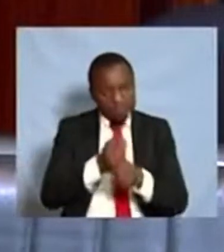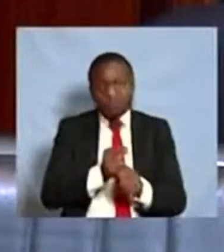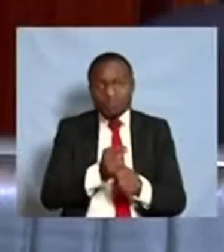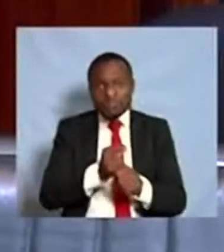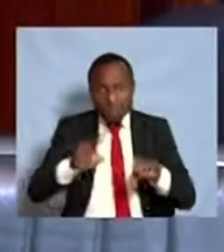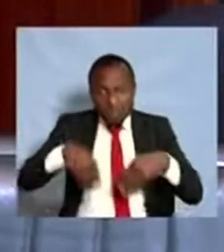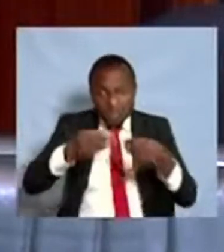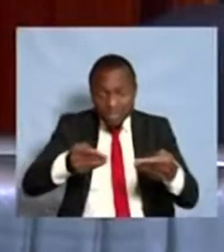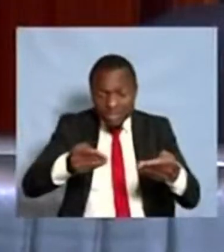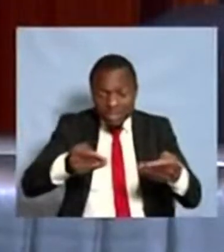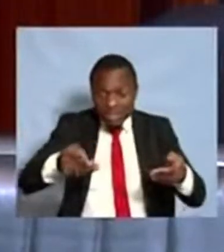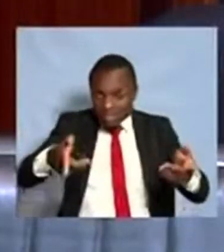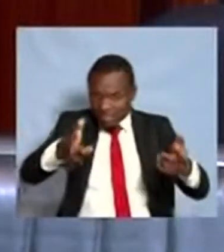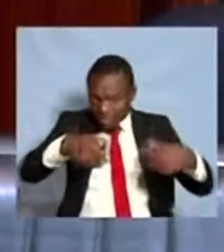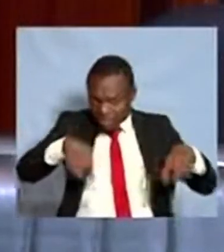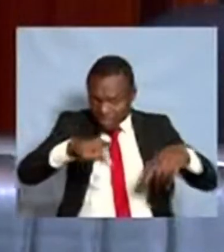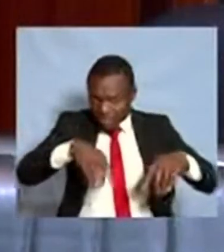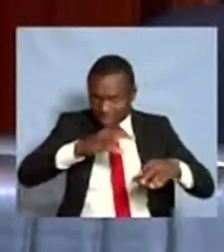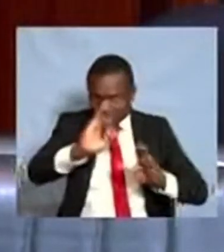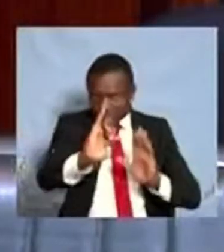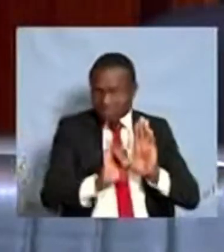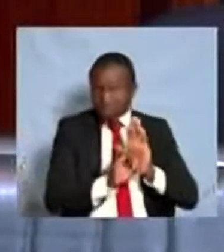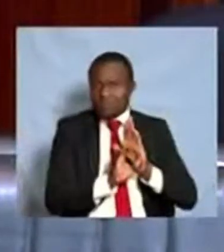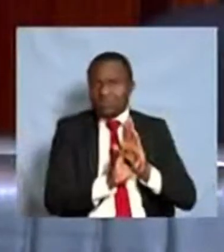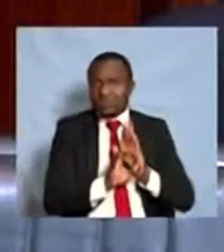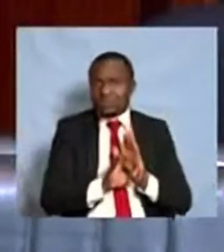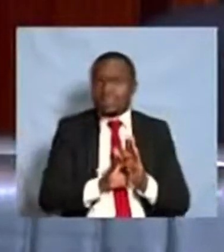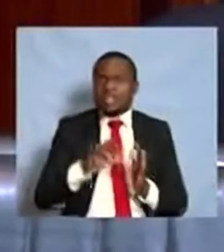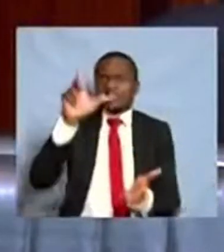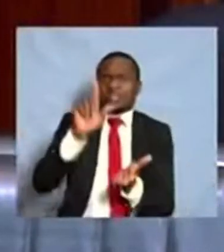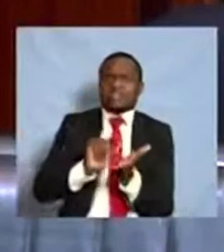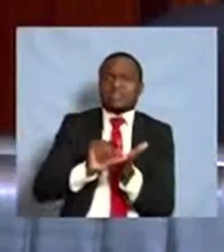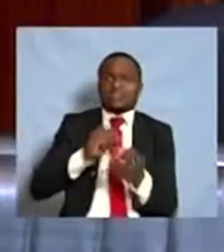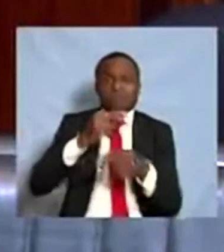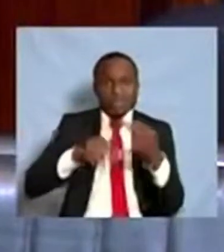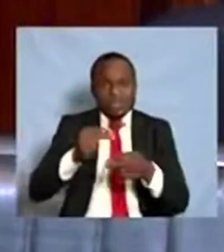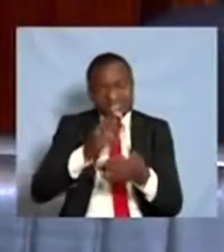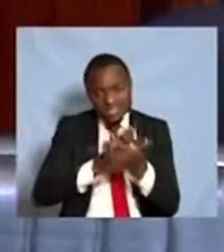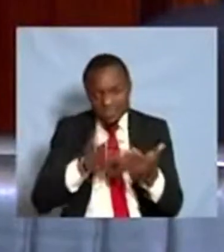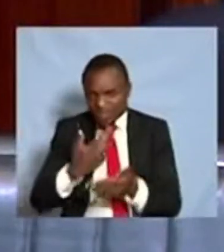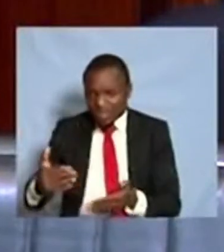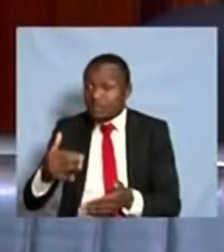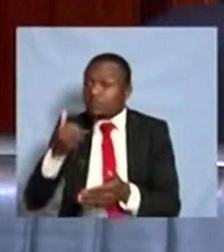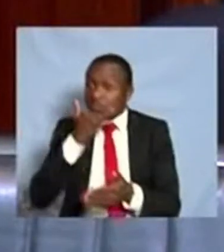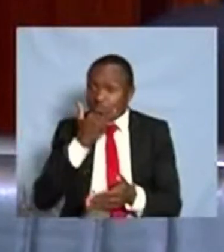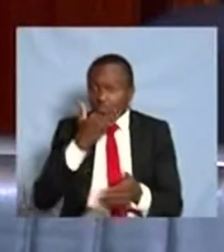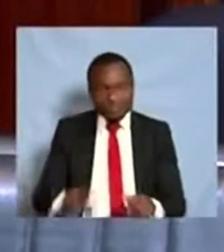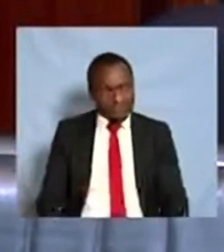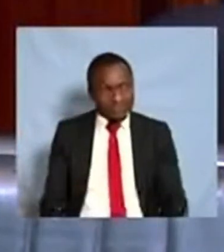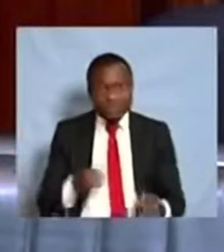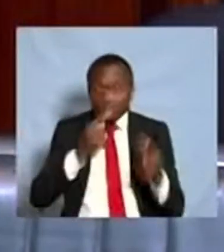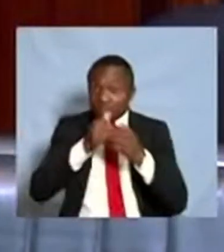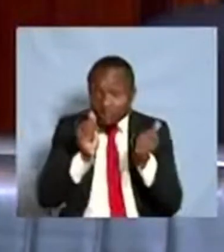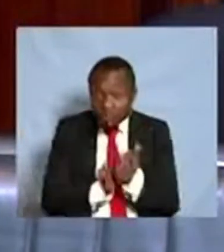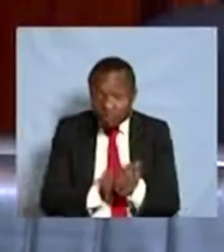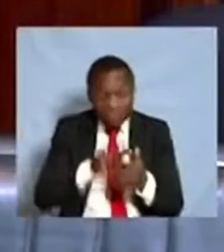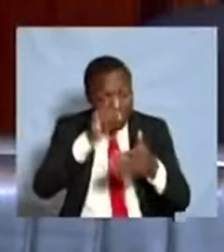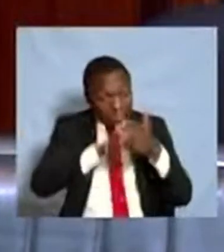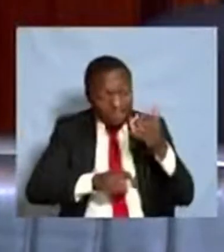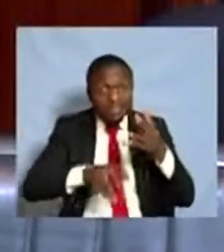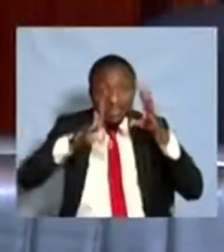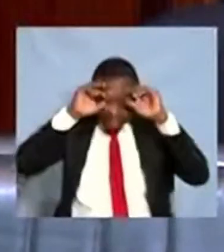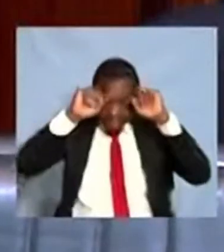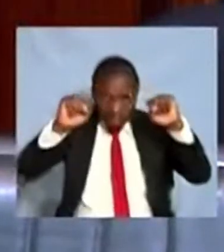those that we import are even fetching for cheaper price? Then there must be something wrong with our taxation system. And talking about taxation, the President